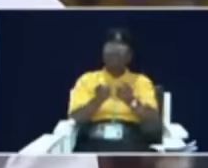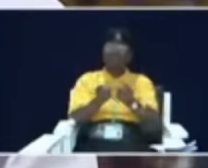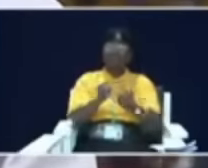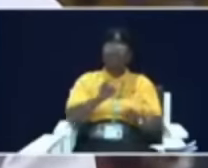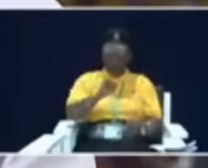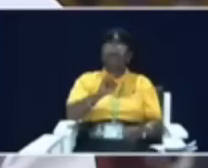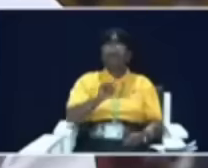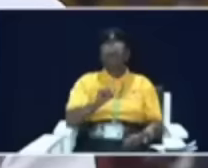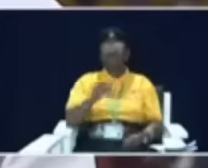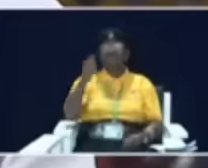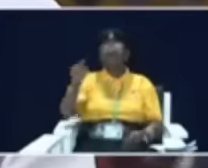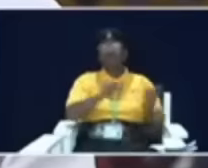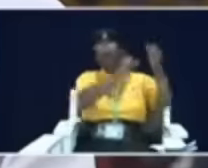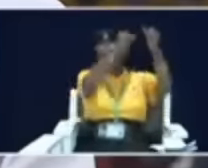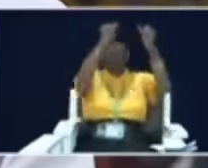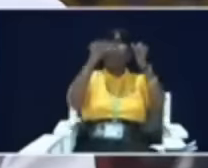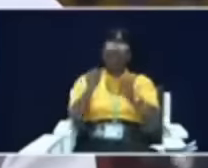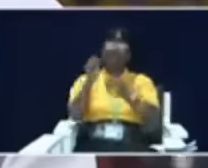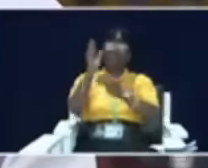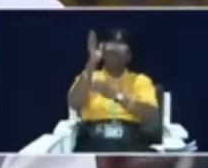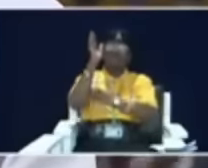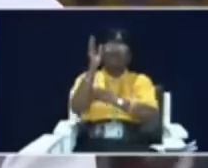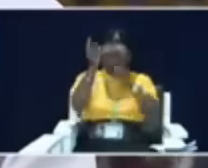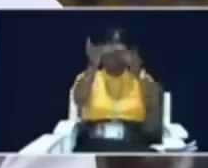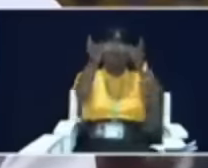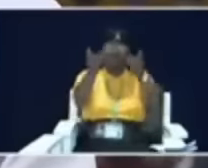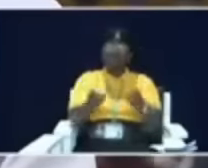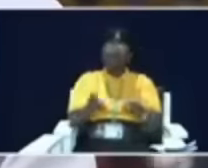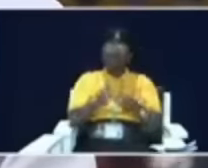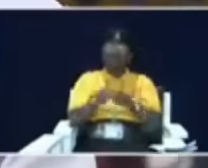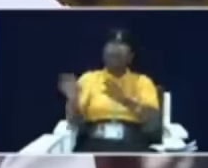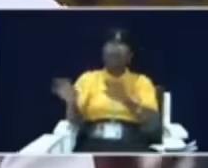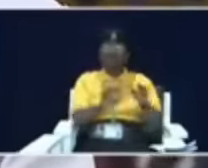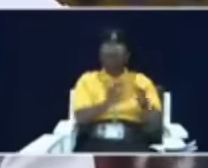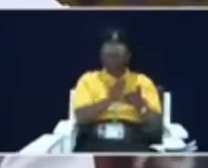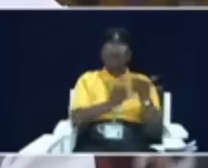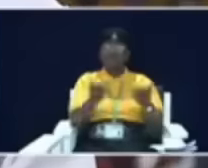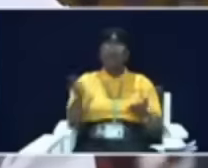The Almighty God wants to do something this year